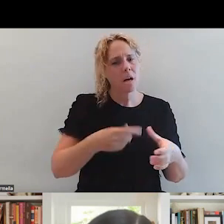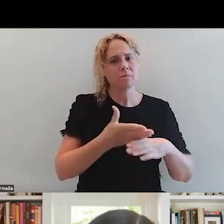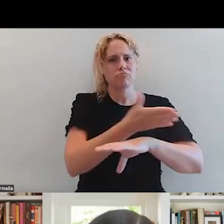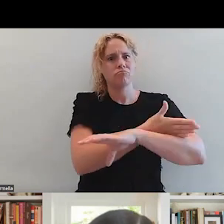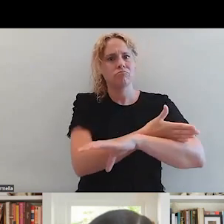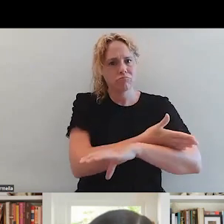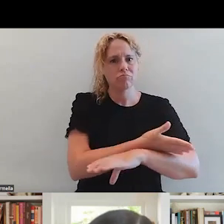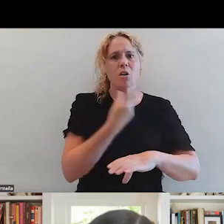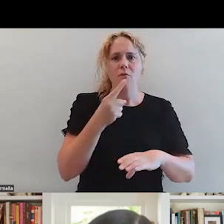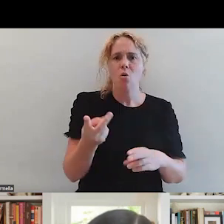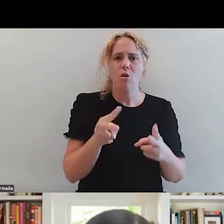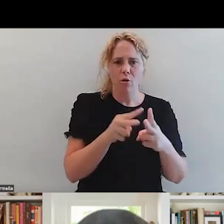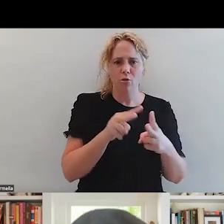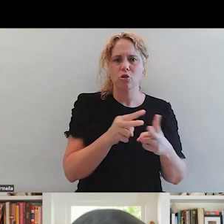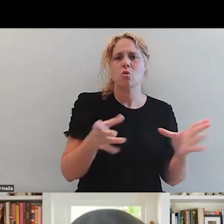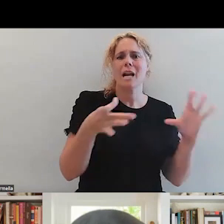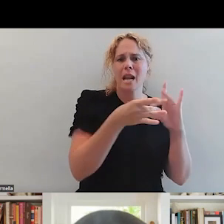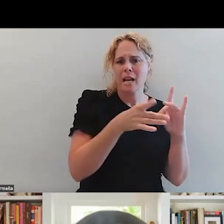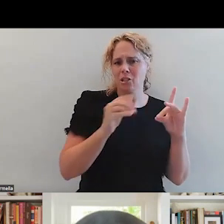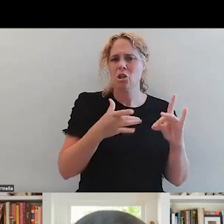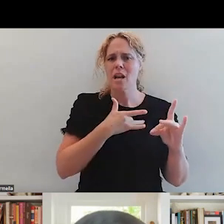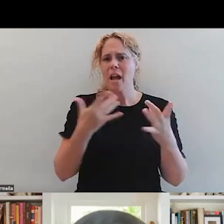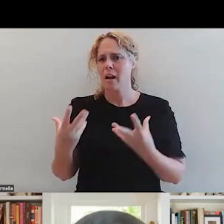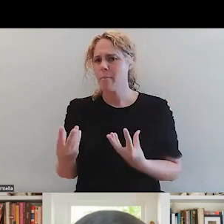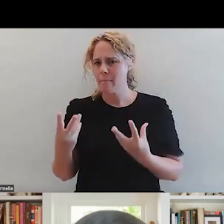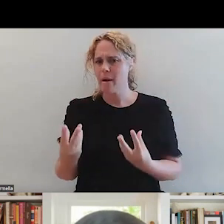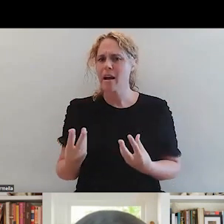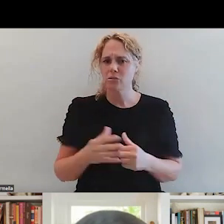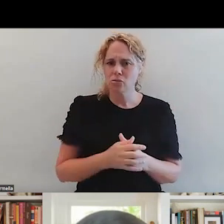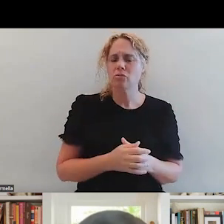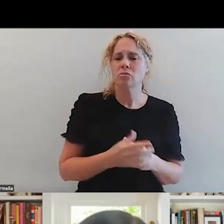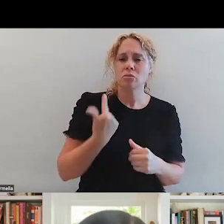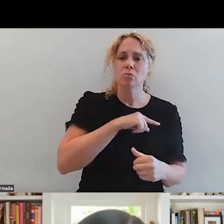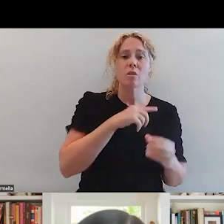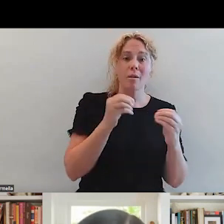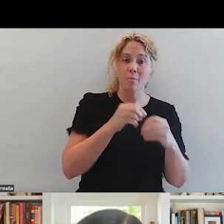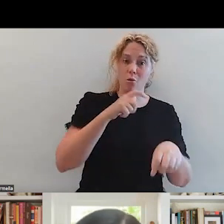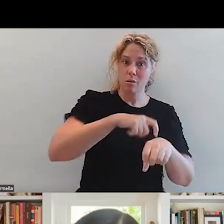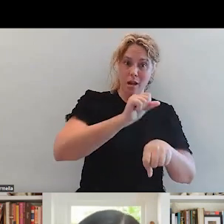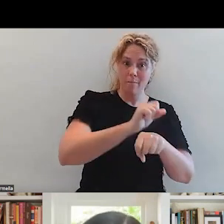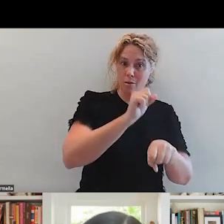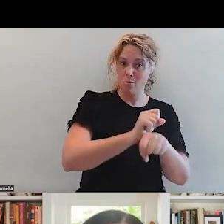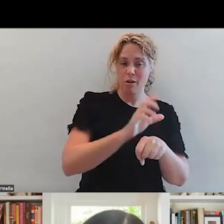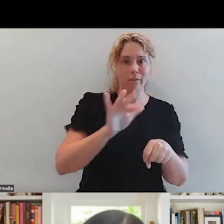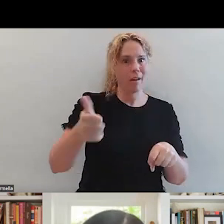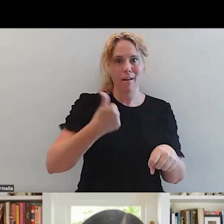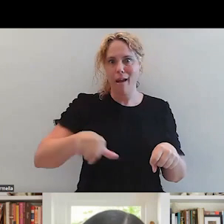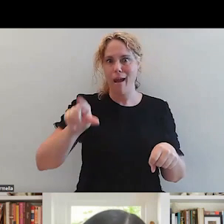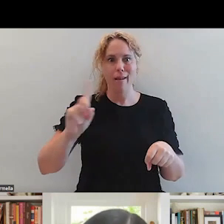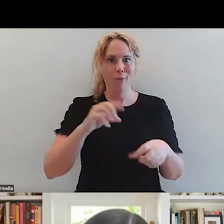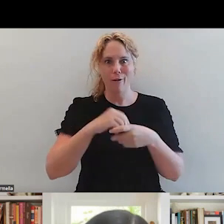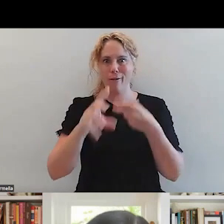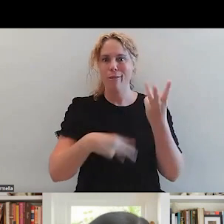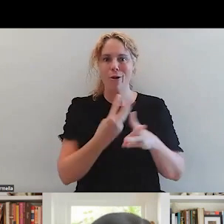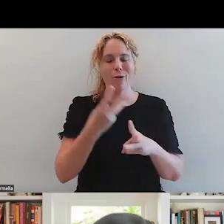far as these two things with connection and compassion, because people, we spend more time at work than we do anywhere else in the world. We